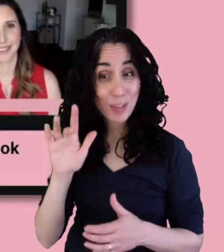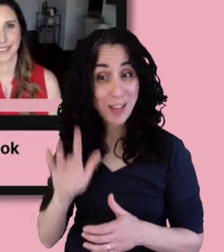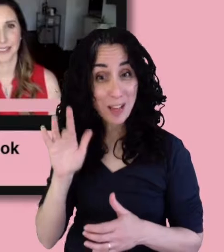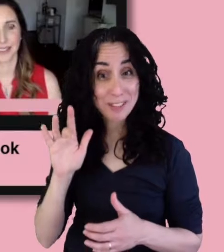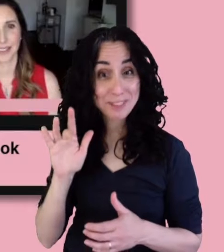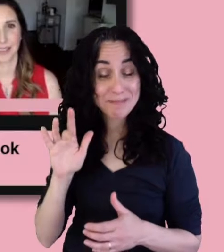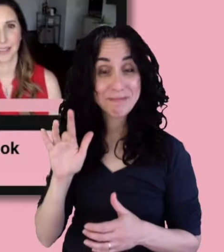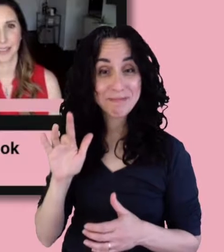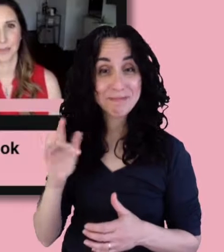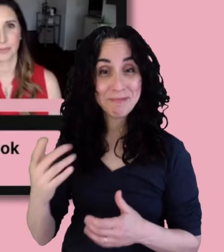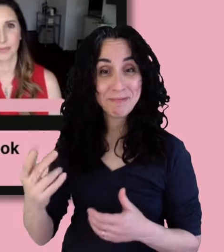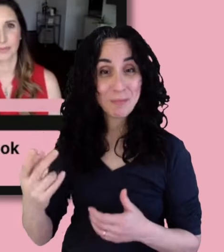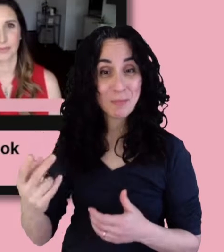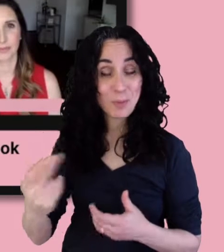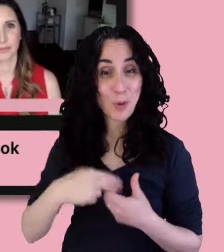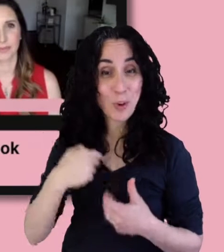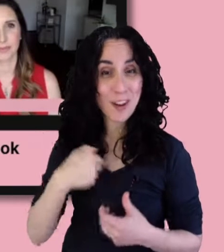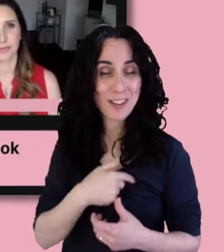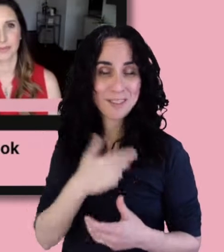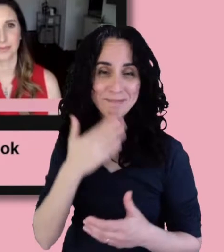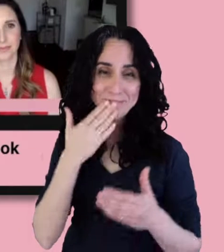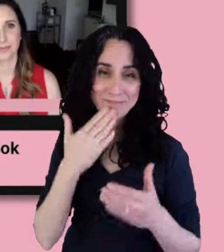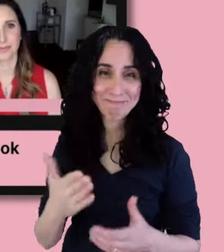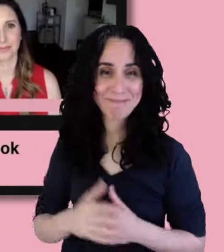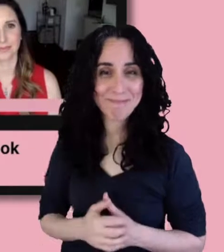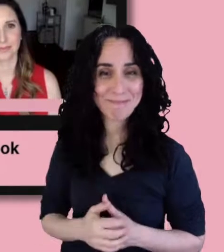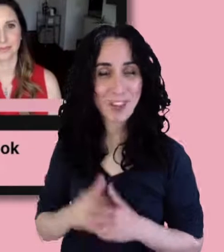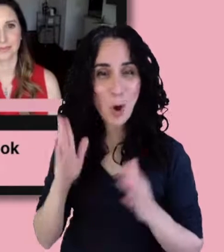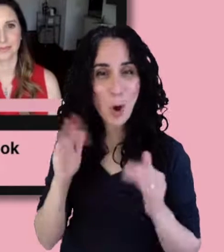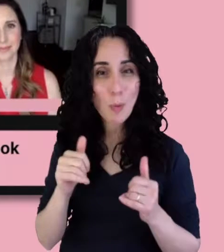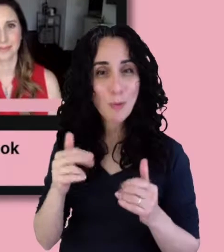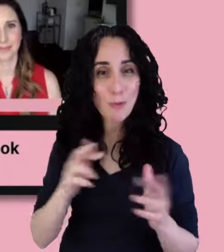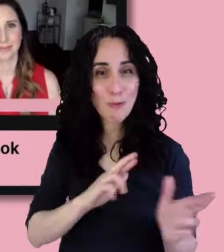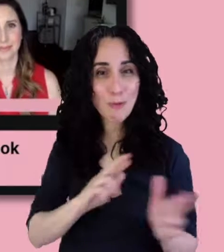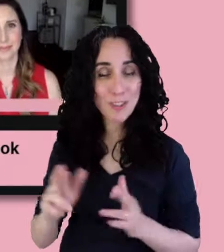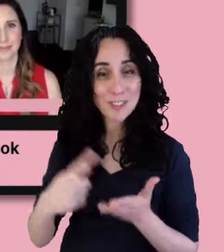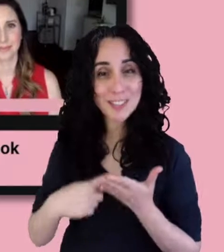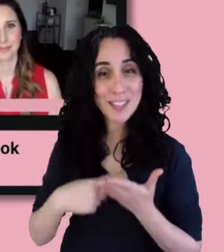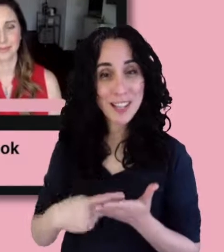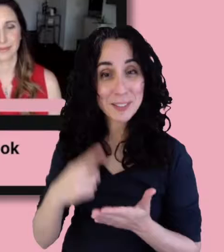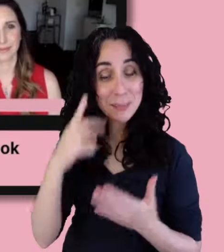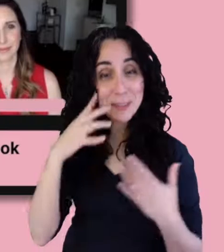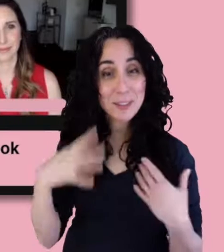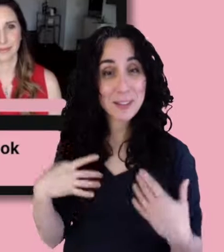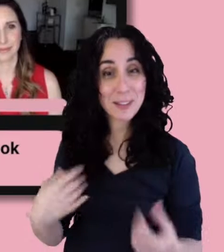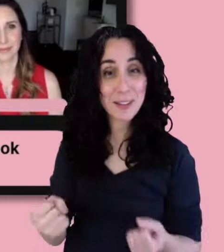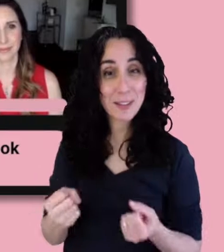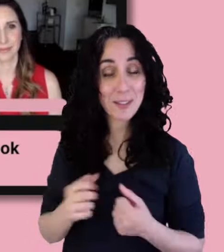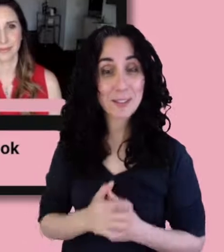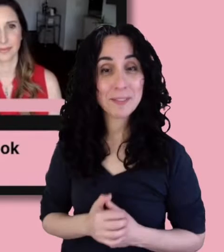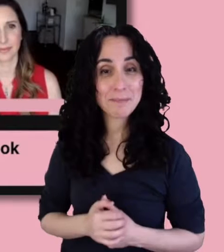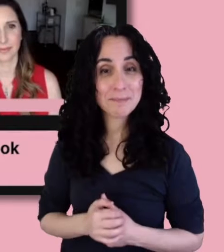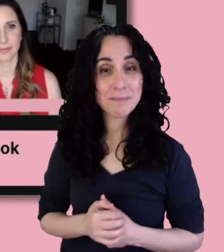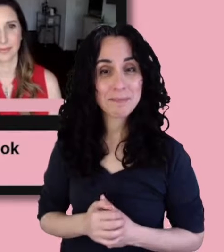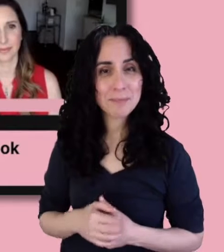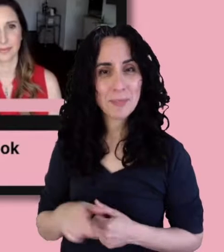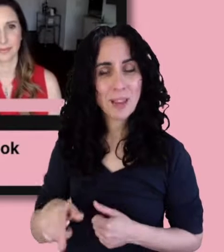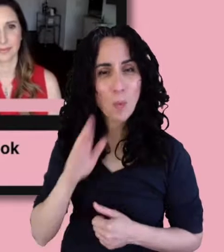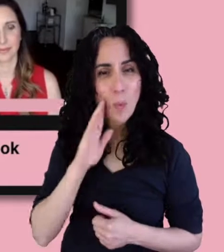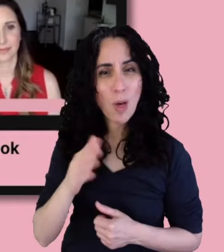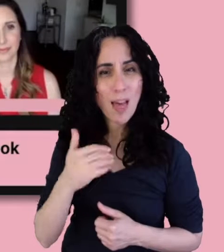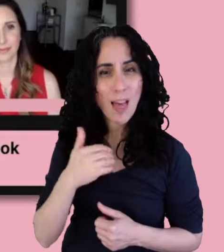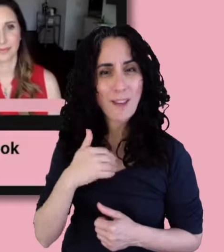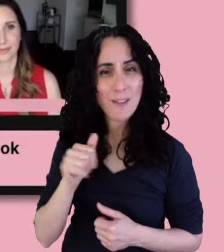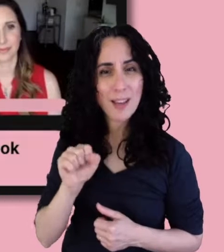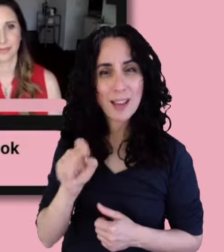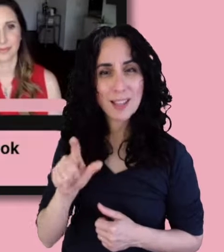for coming and clicking on this live stream. And we hope that you're ready to talk about mental health. And as you can see, this live stream will